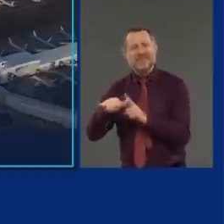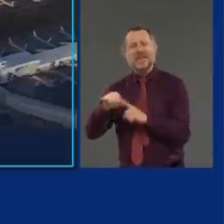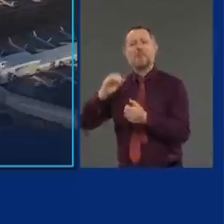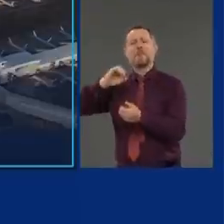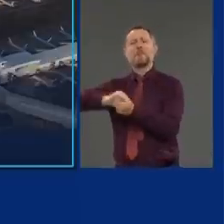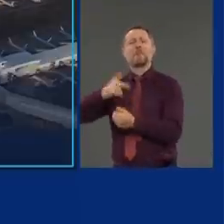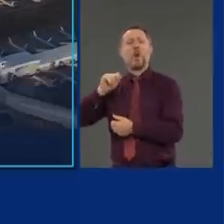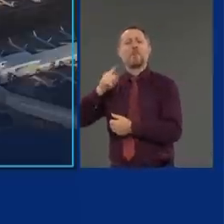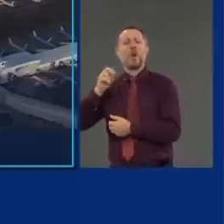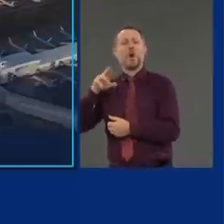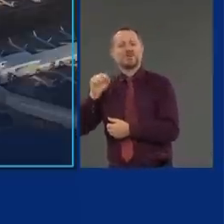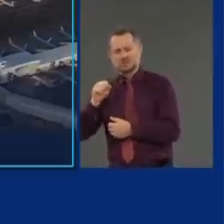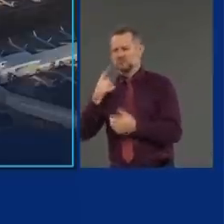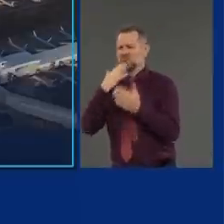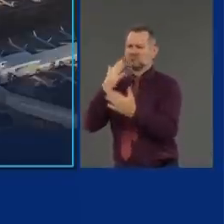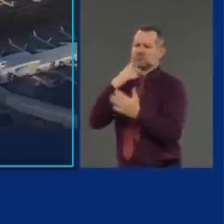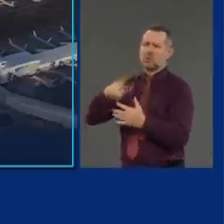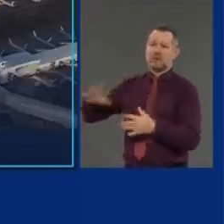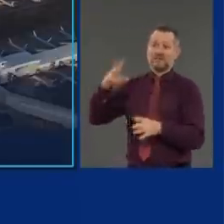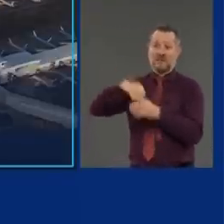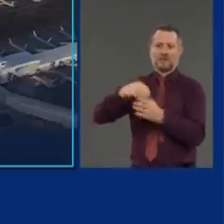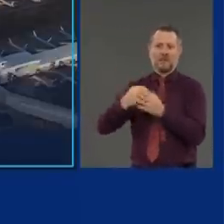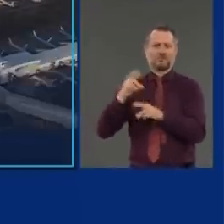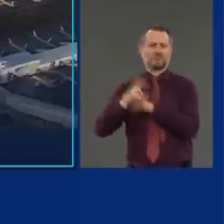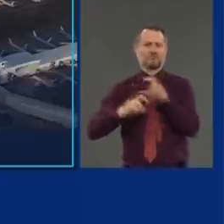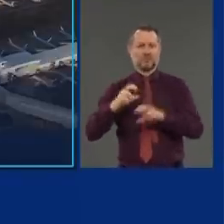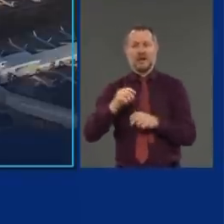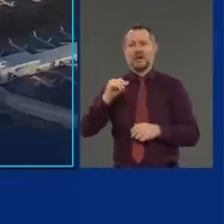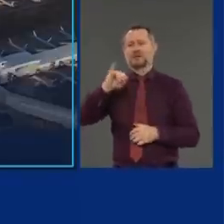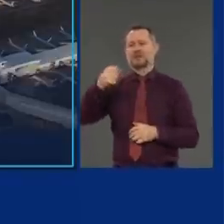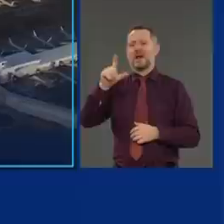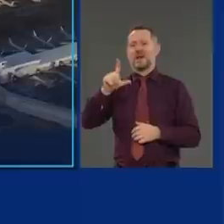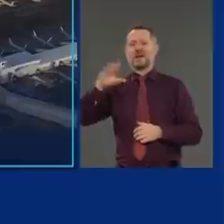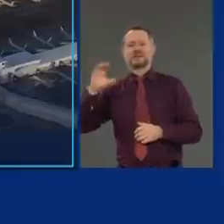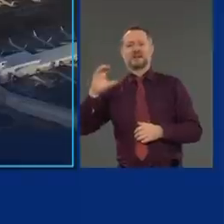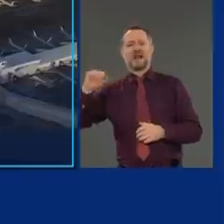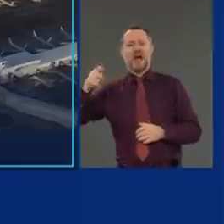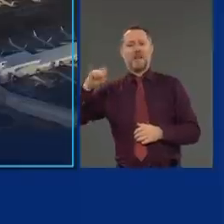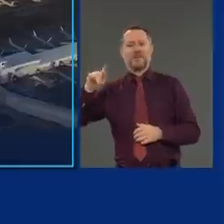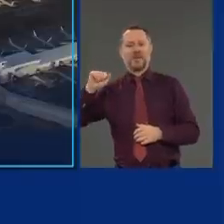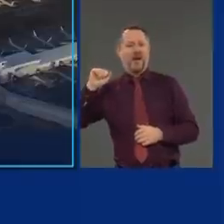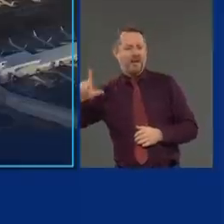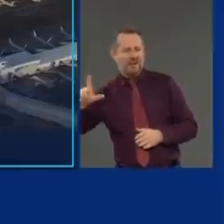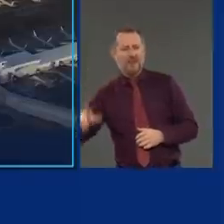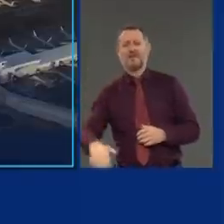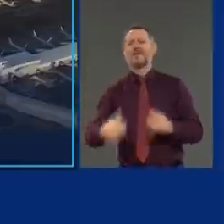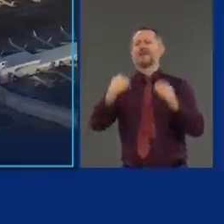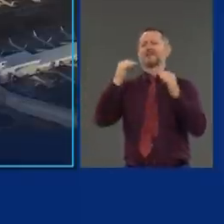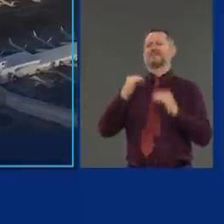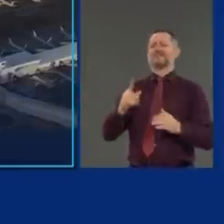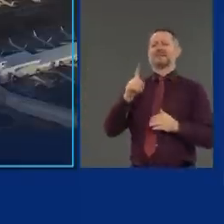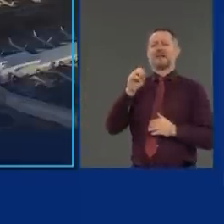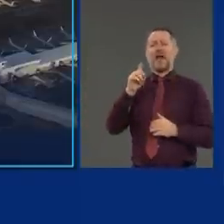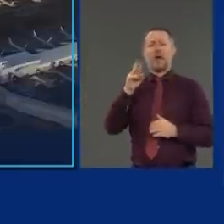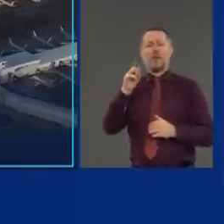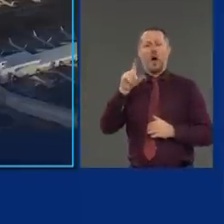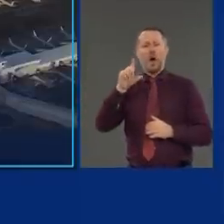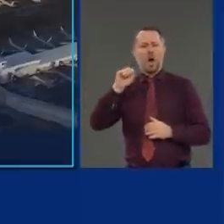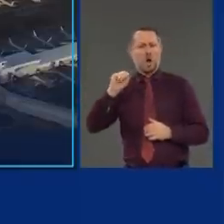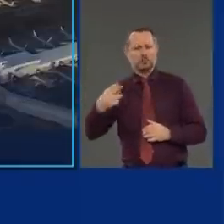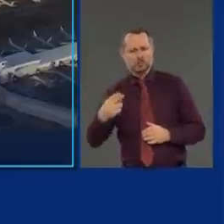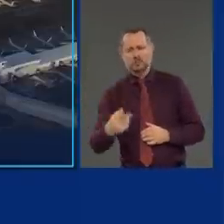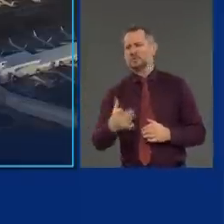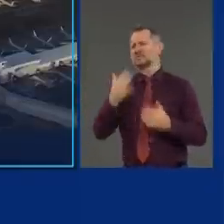investor, JLC Capital. To Skanska Walsh, who built this building, my deep thanks. Our